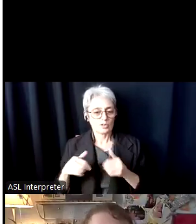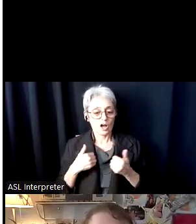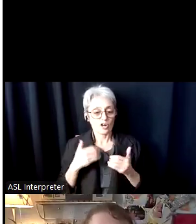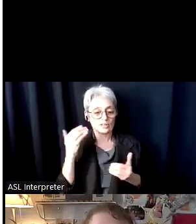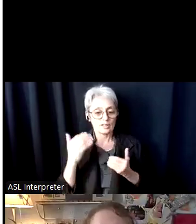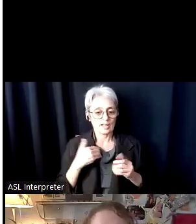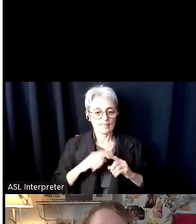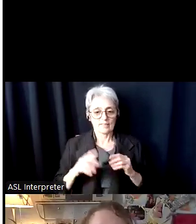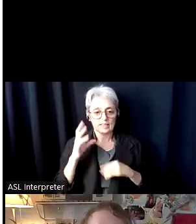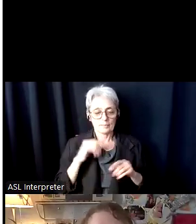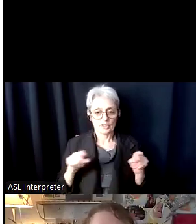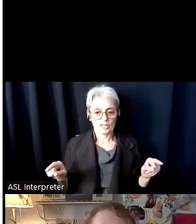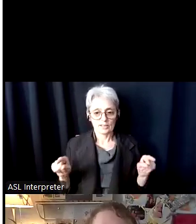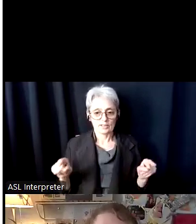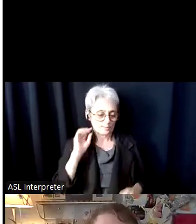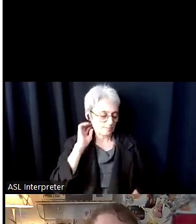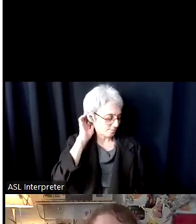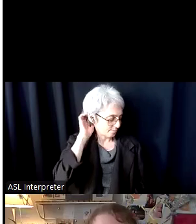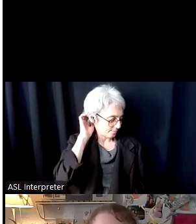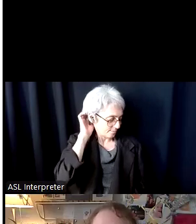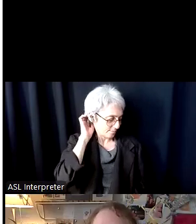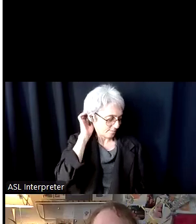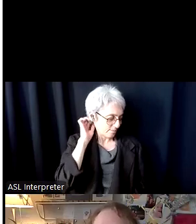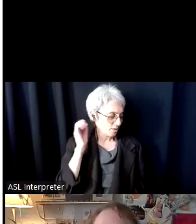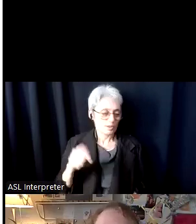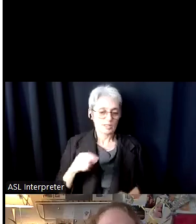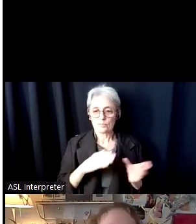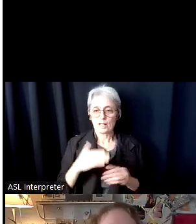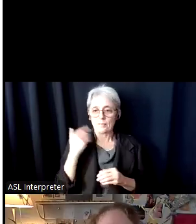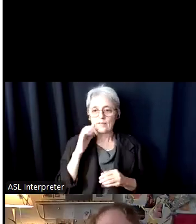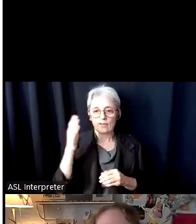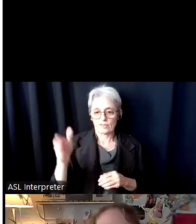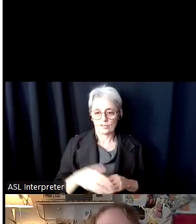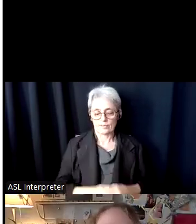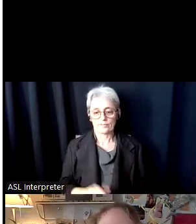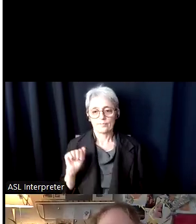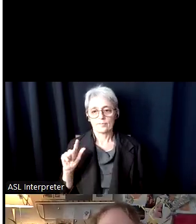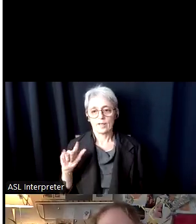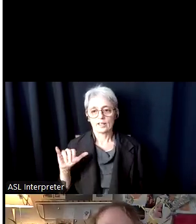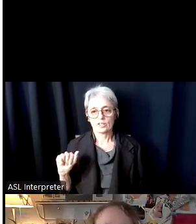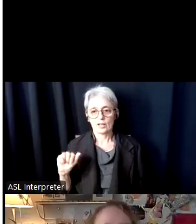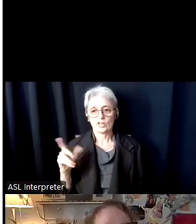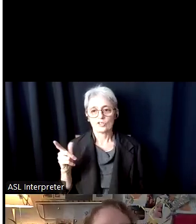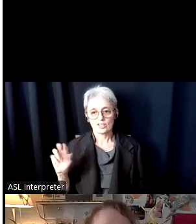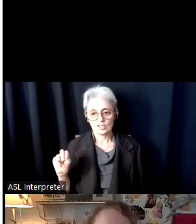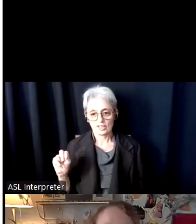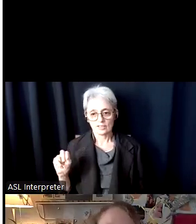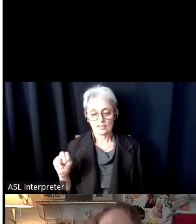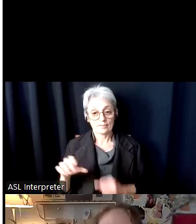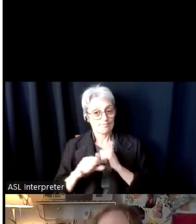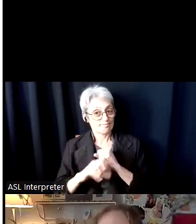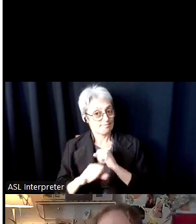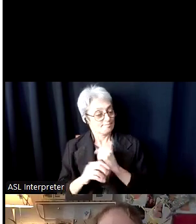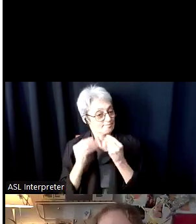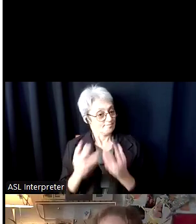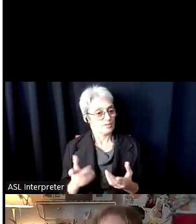with self-direction so we can better plan for the future. Before I hand this over to Alicia and Christian, I just wanted to plug that we're in the process of developing